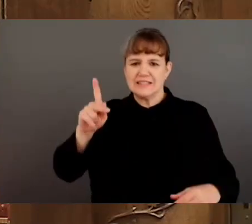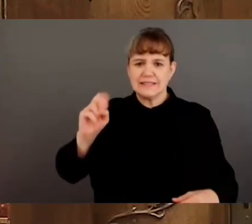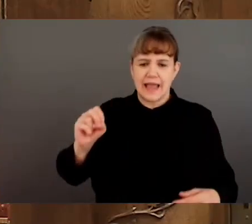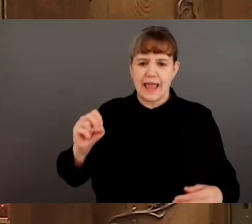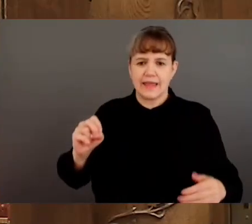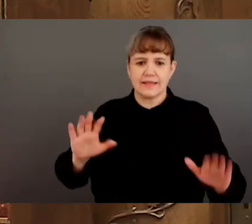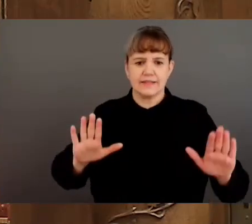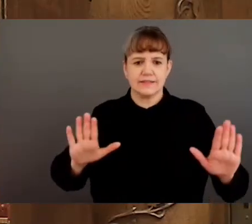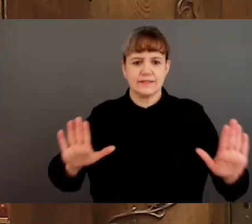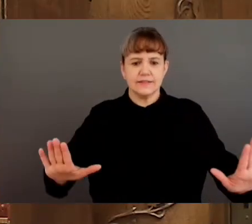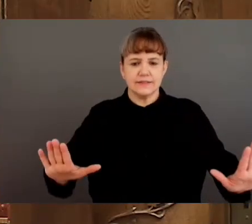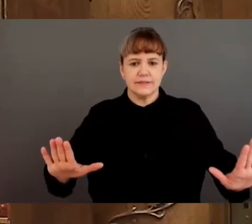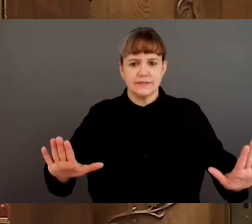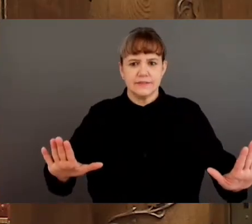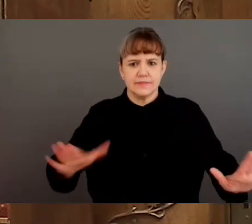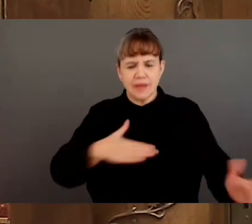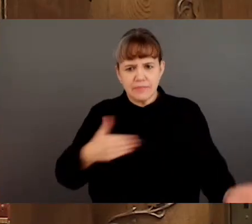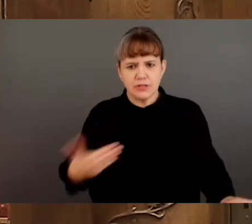that's enough.